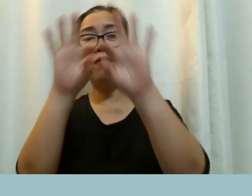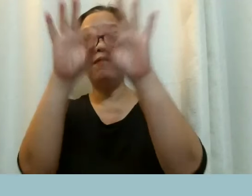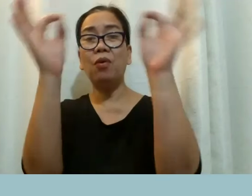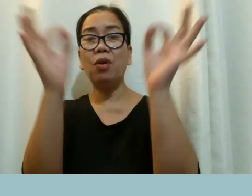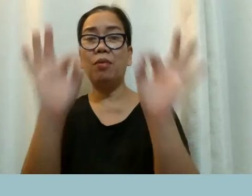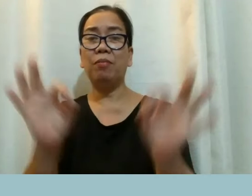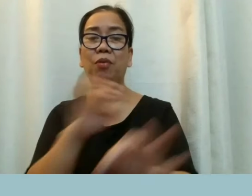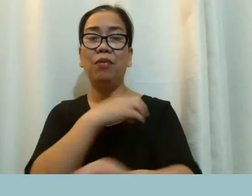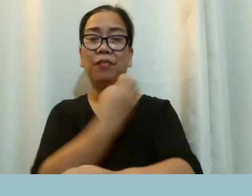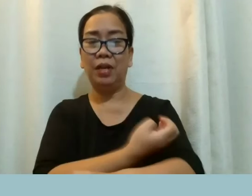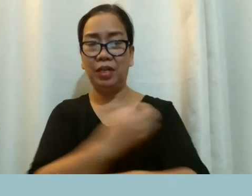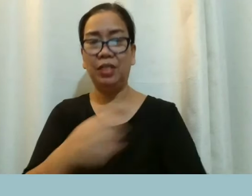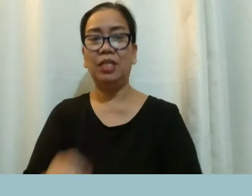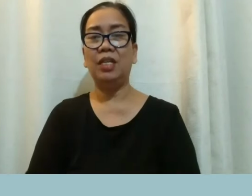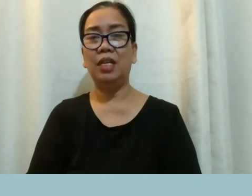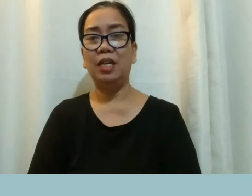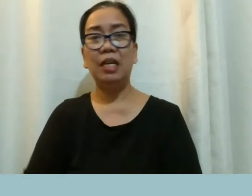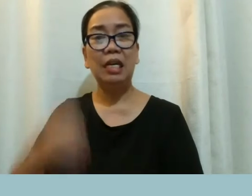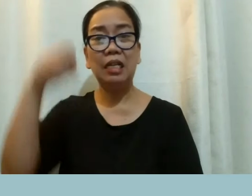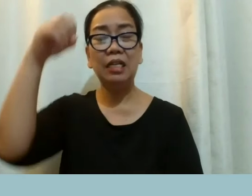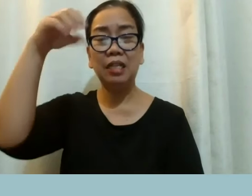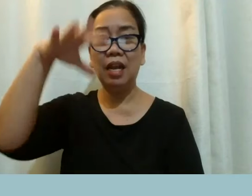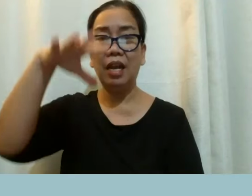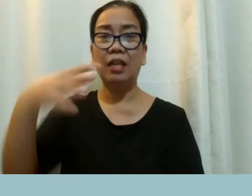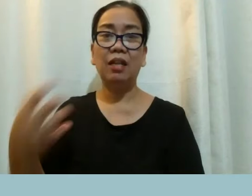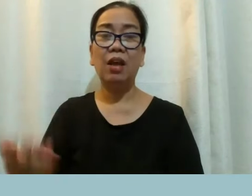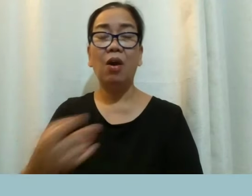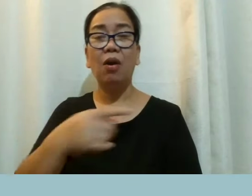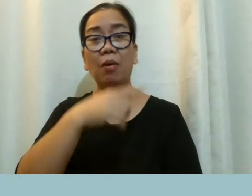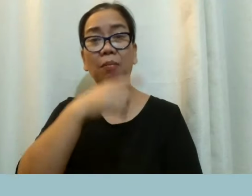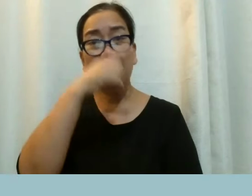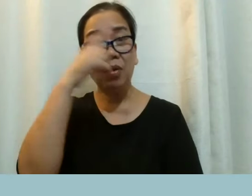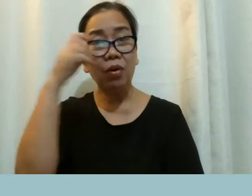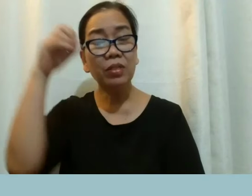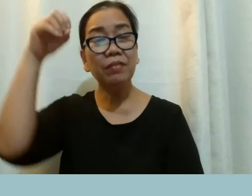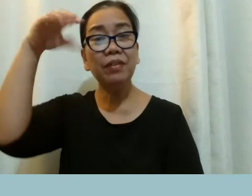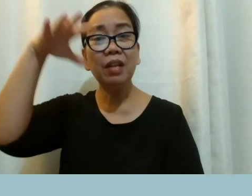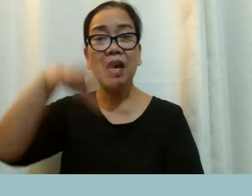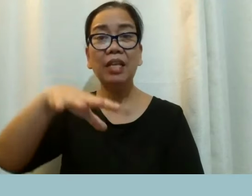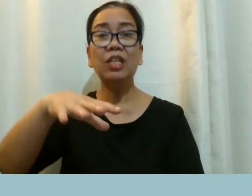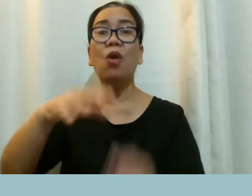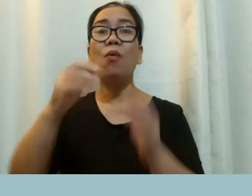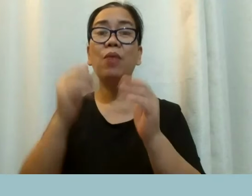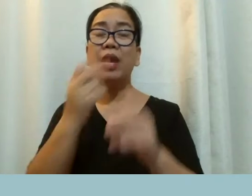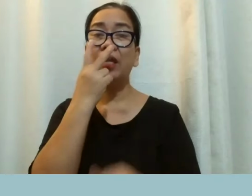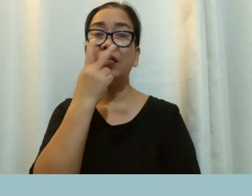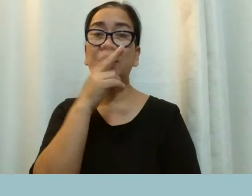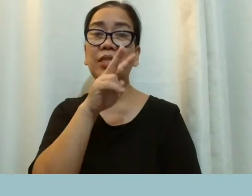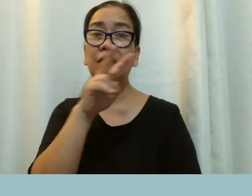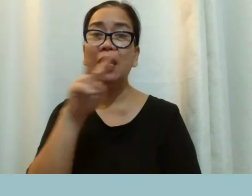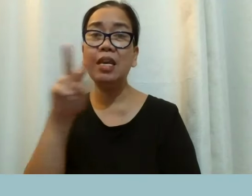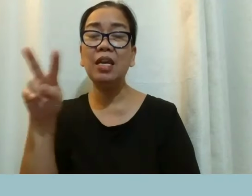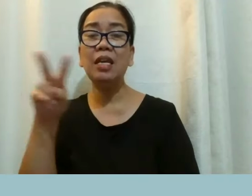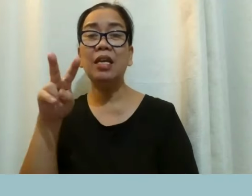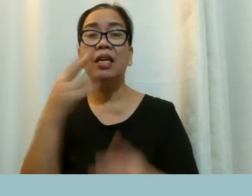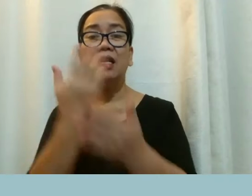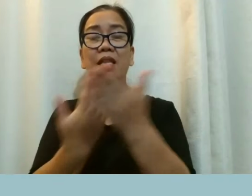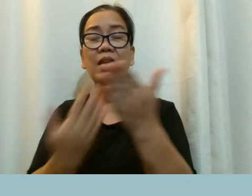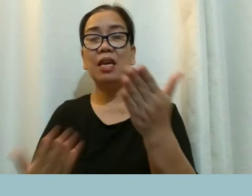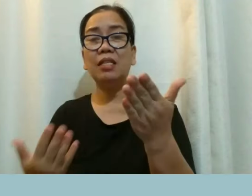one form of energy. It is the light. Because of the light, we can